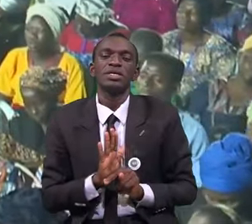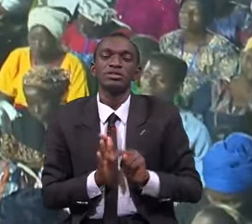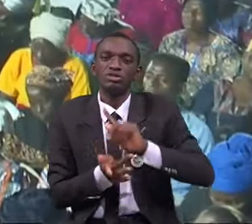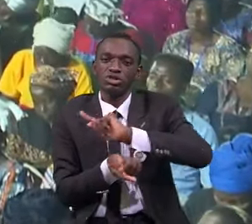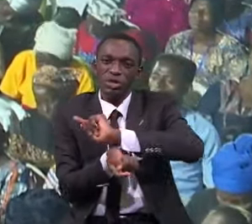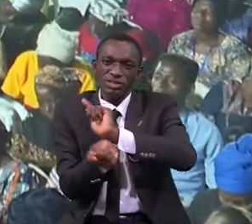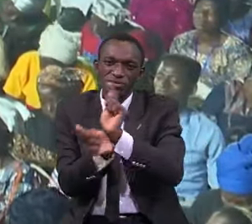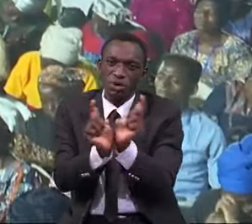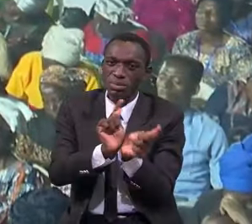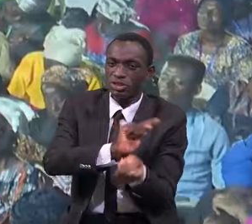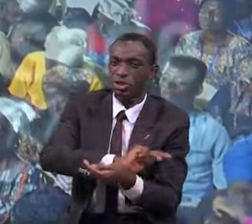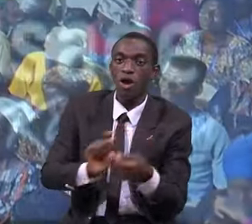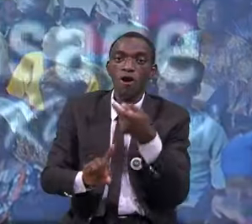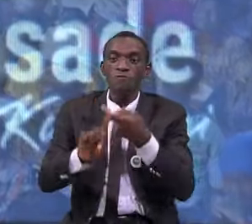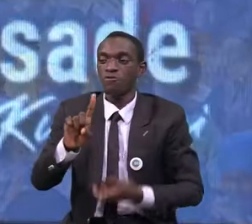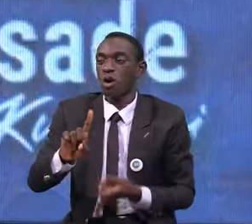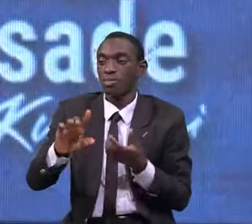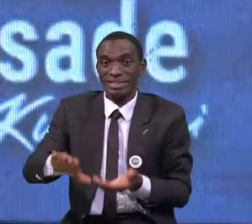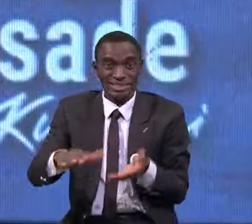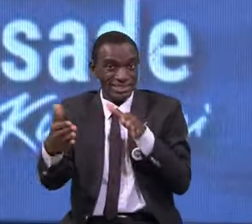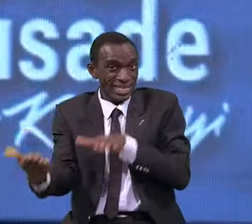Transformation from death unto life